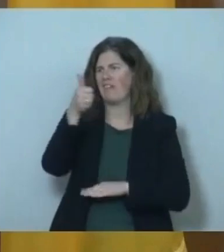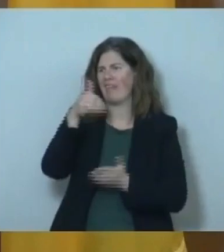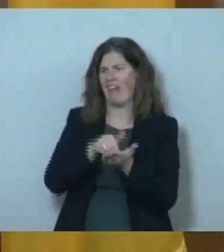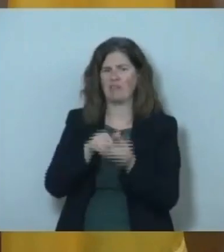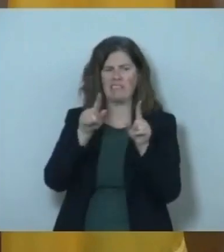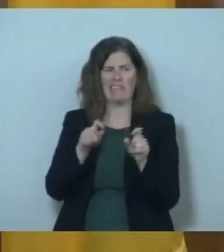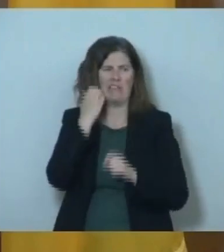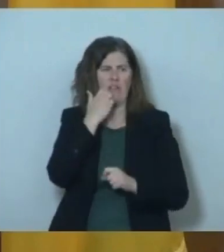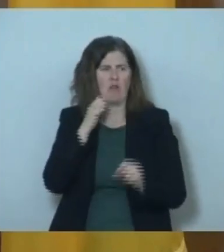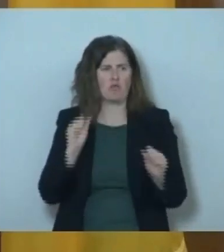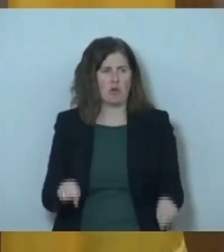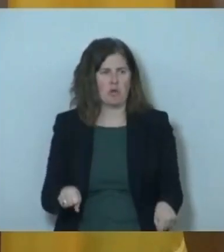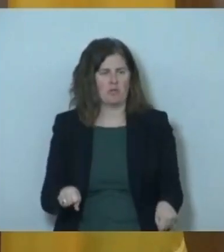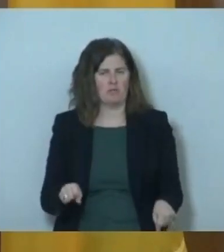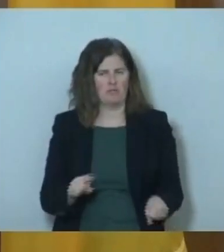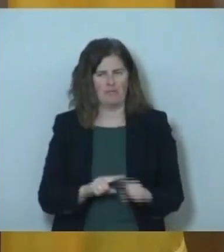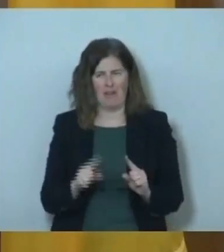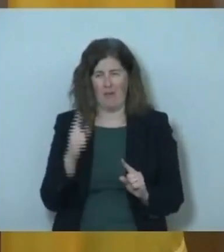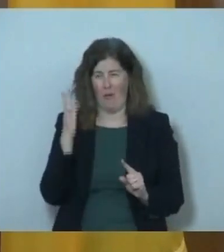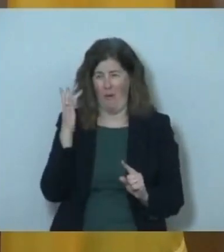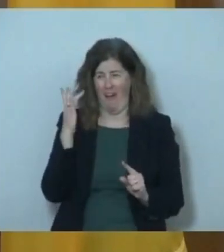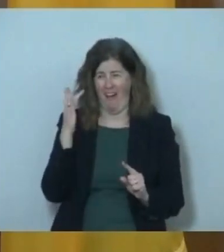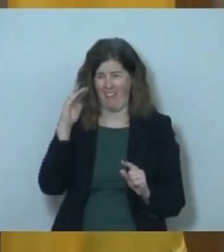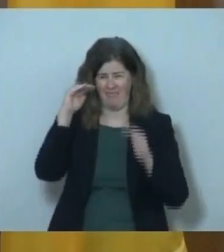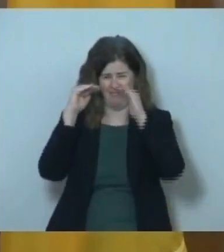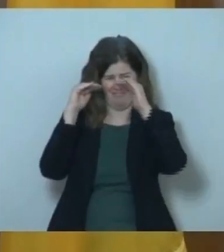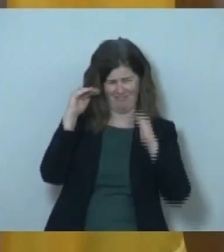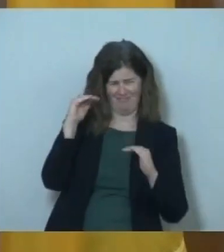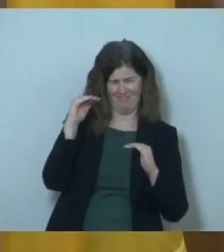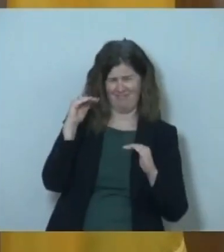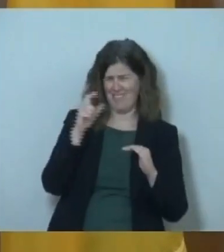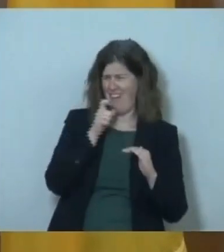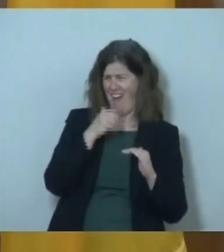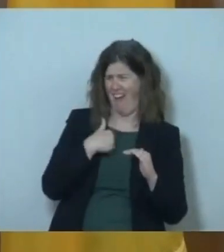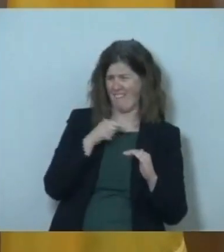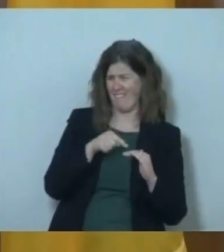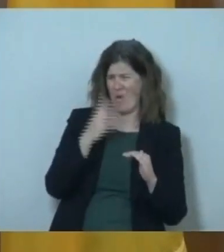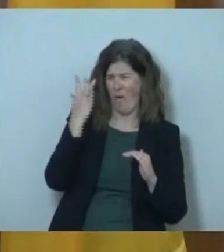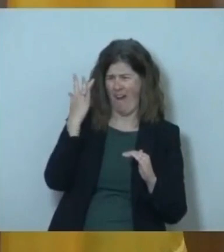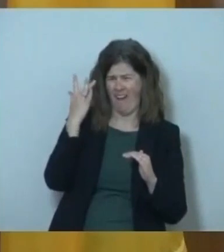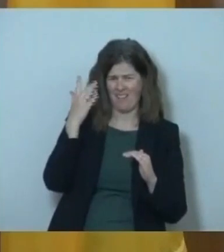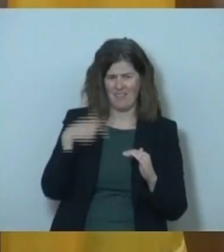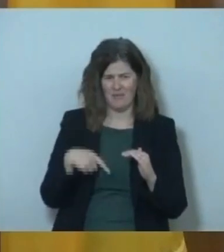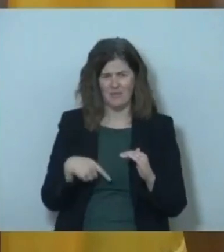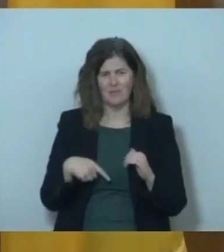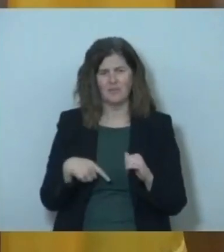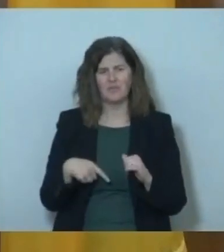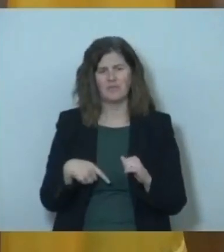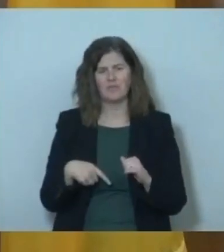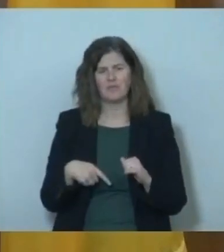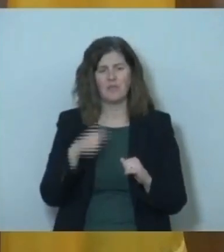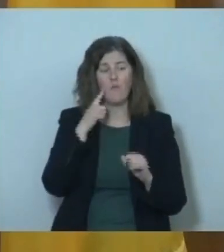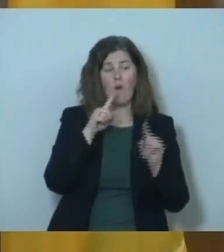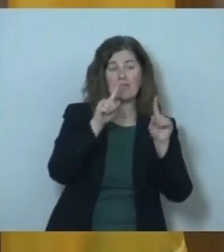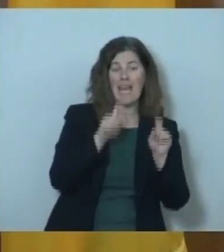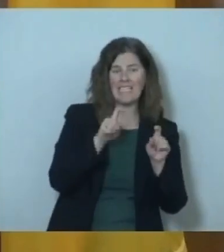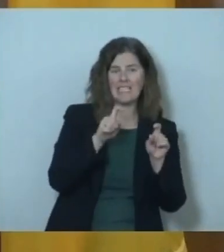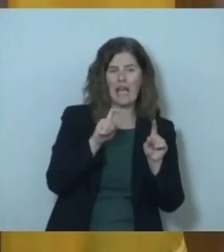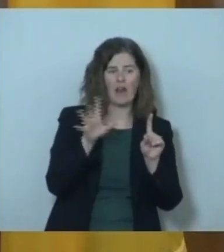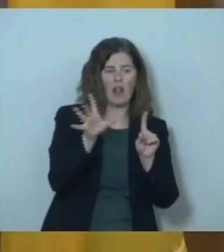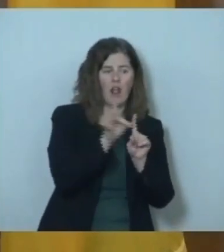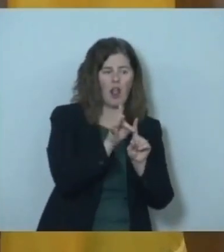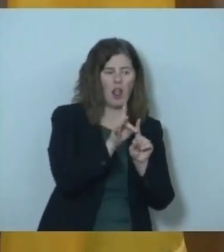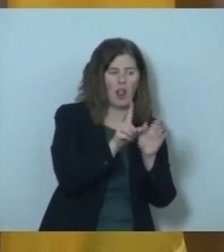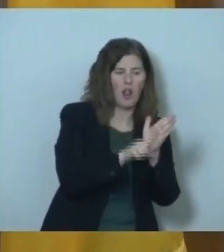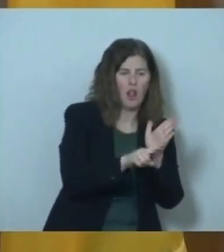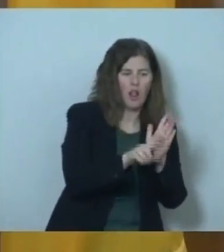day. But let's talk about why we don't have that in our proposal for our testing and tracing